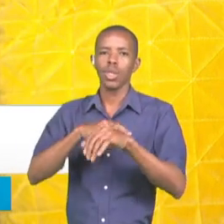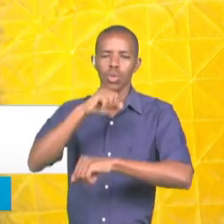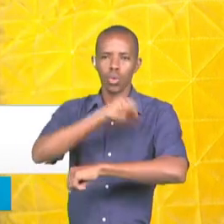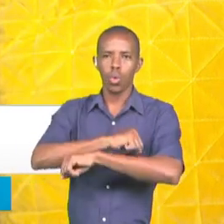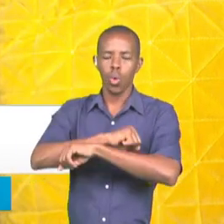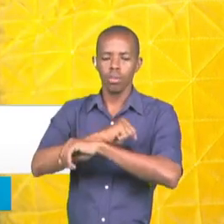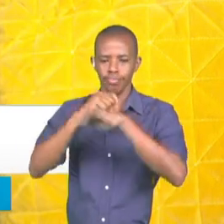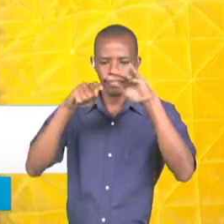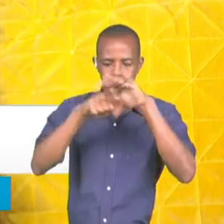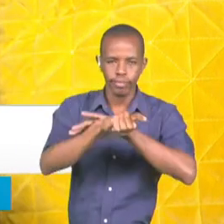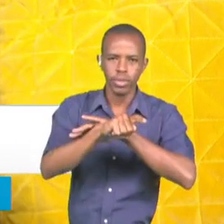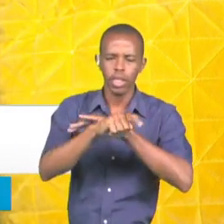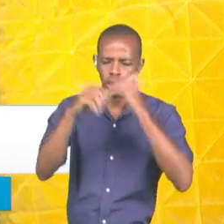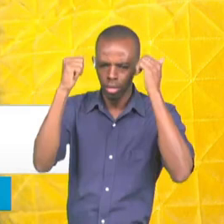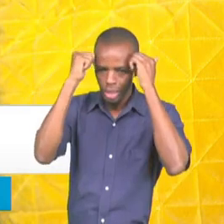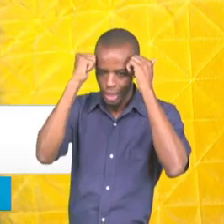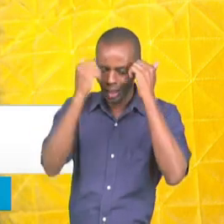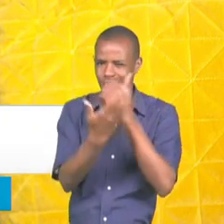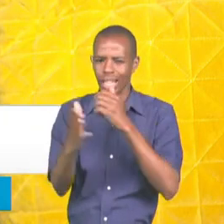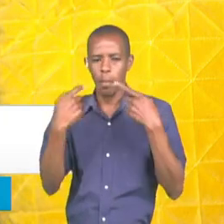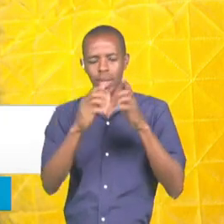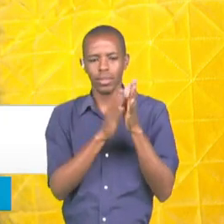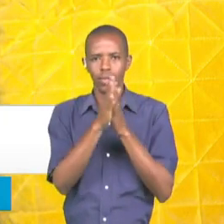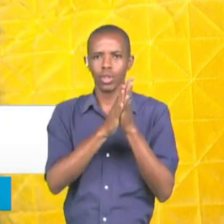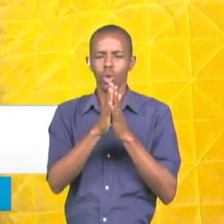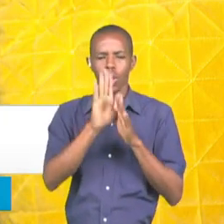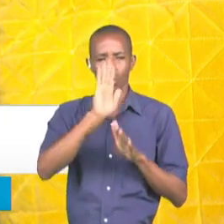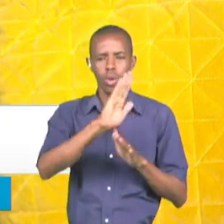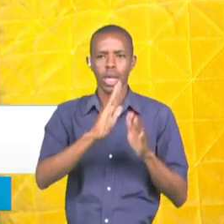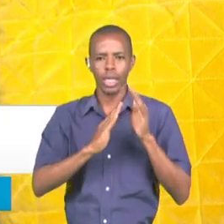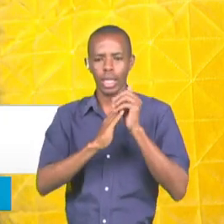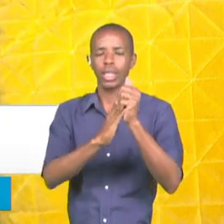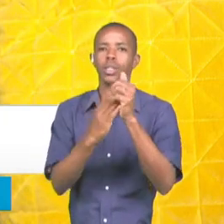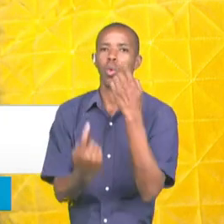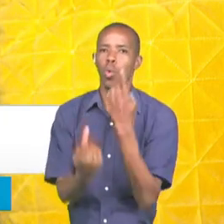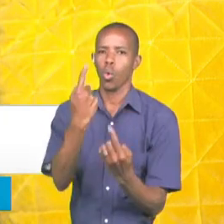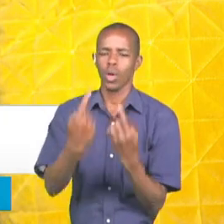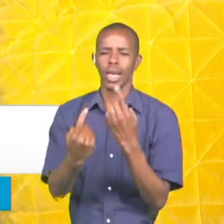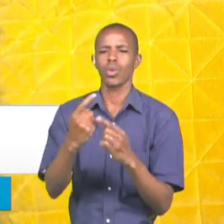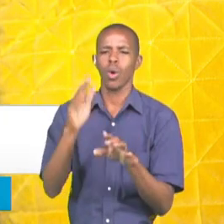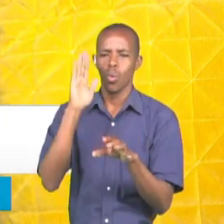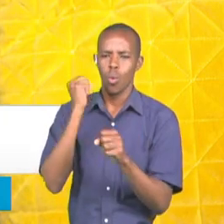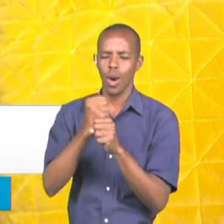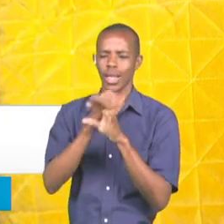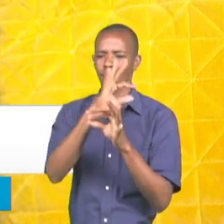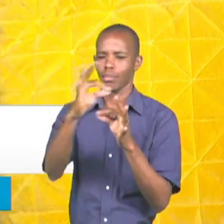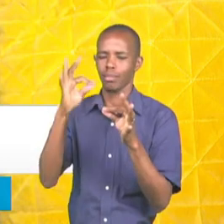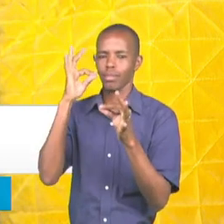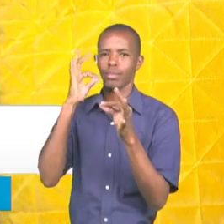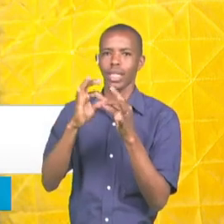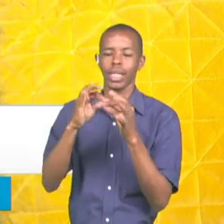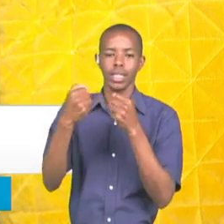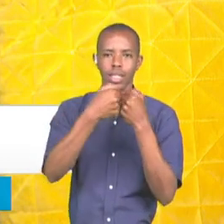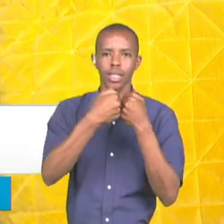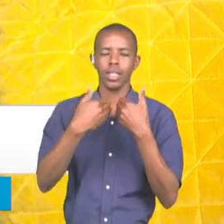took you to school to study something, but your passion has led you to cooking and you're doing it so well. And there's another challenge also